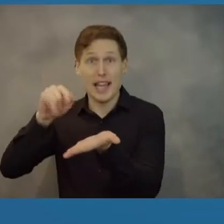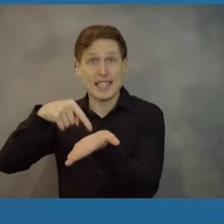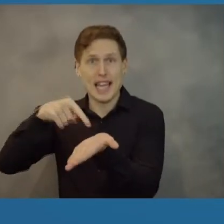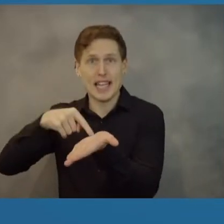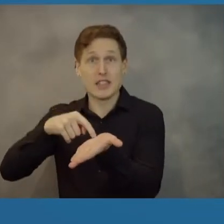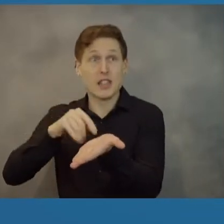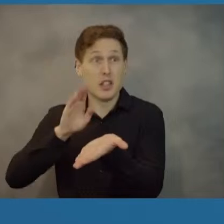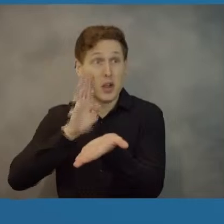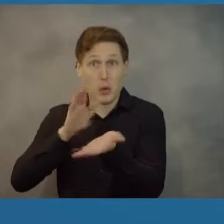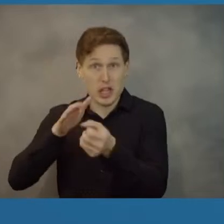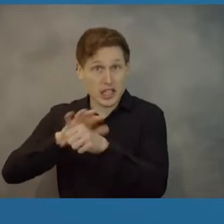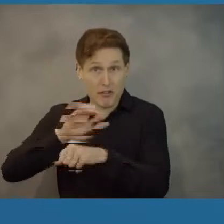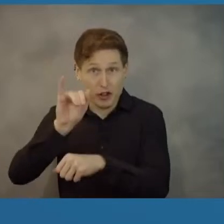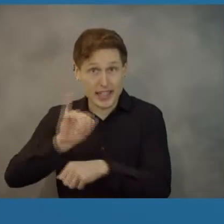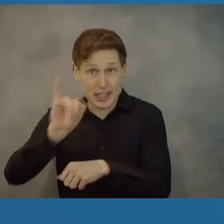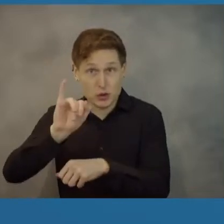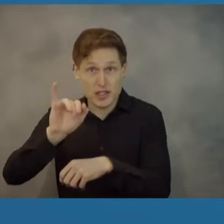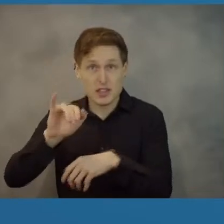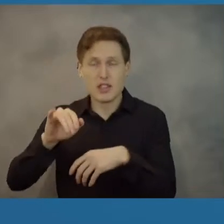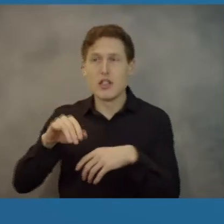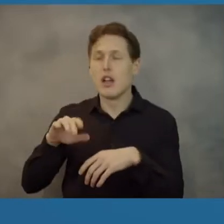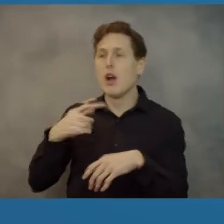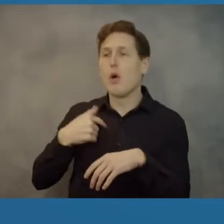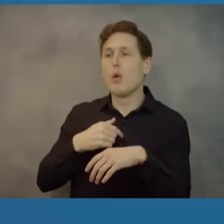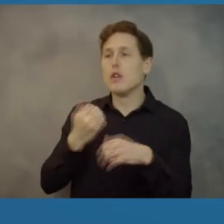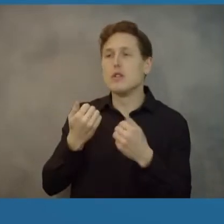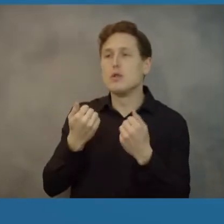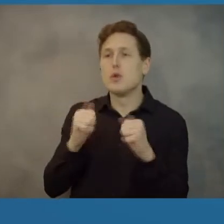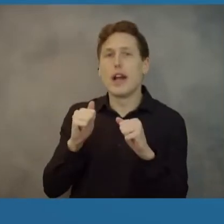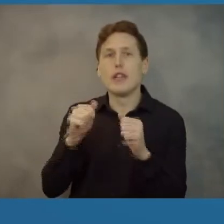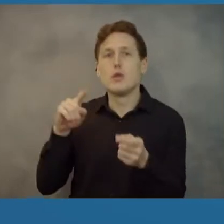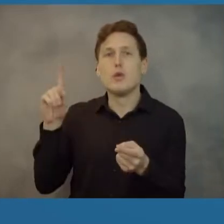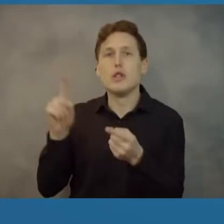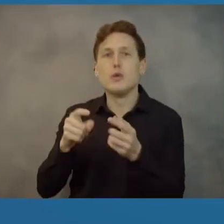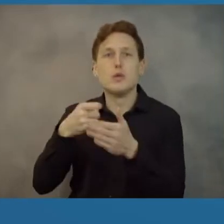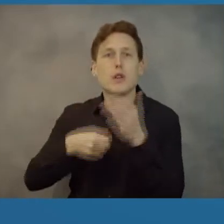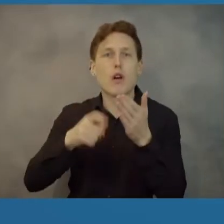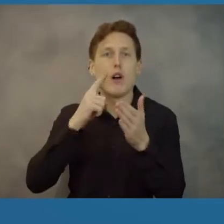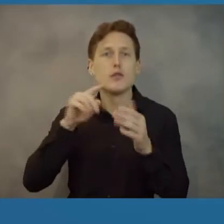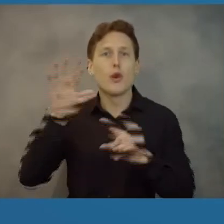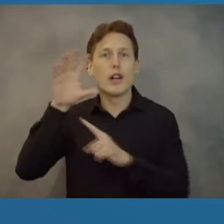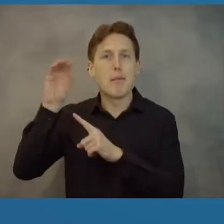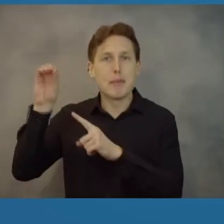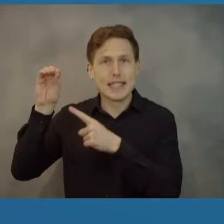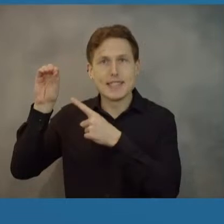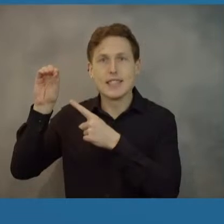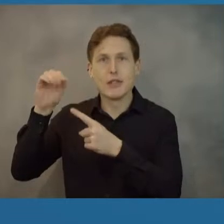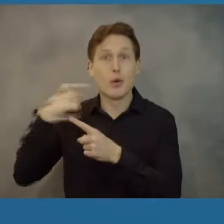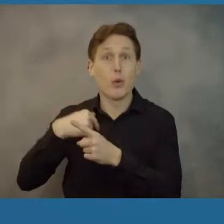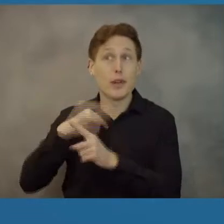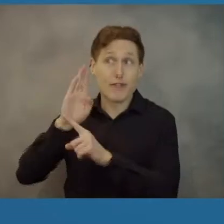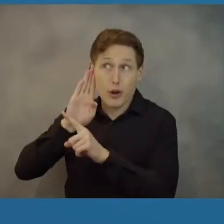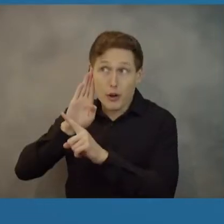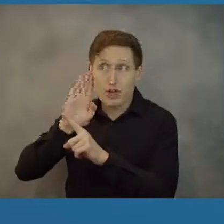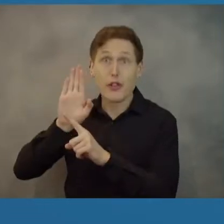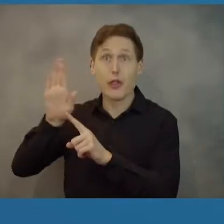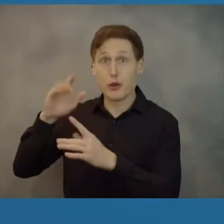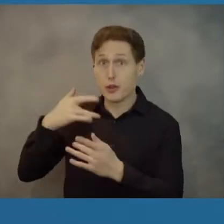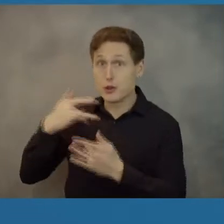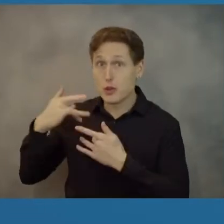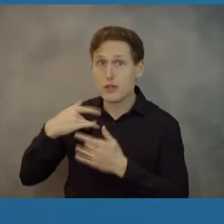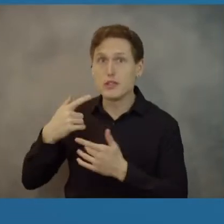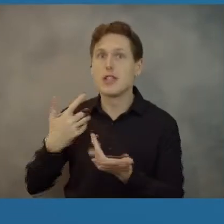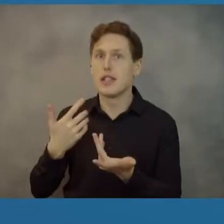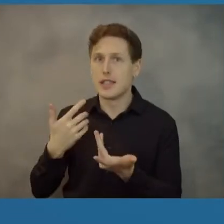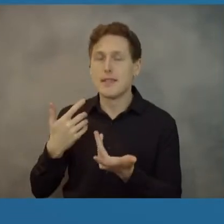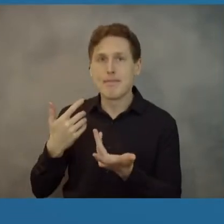you propose? Yeah, we're trying to reduce the cost for employers. We're very, we've heard them, we're concerned about them, and, we